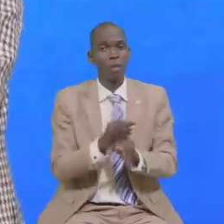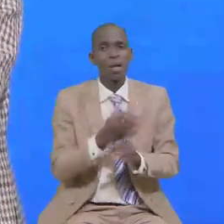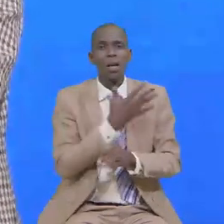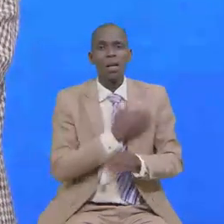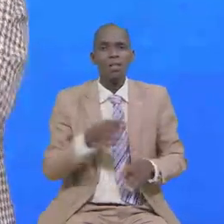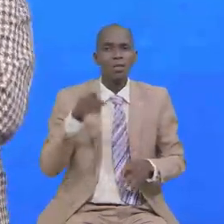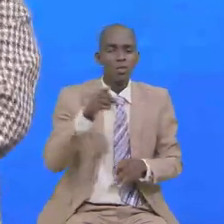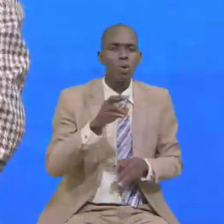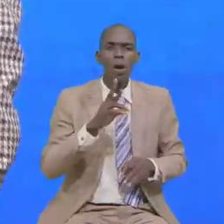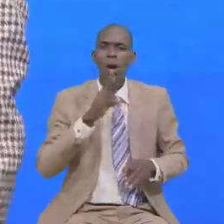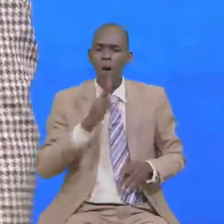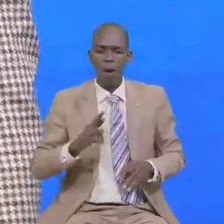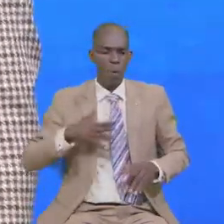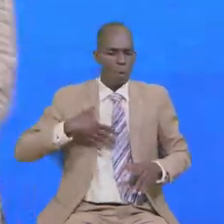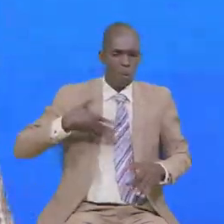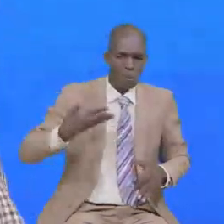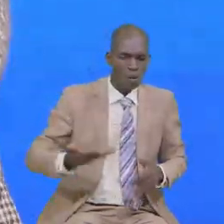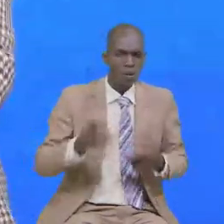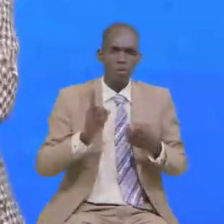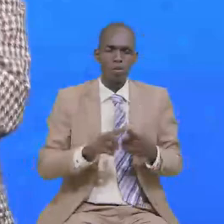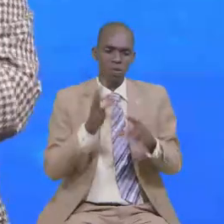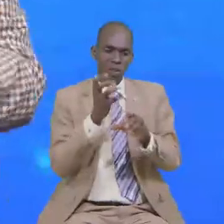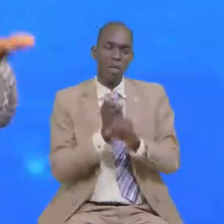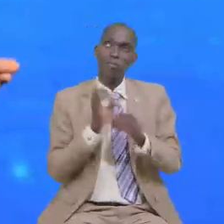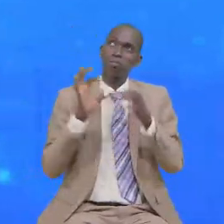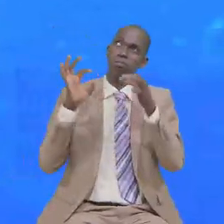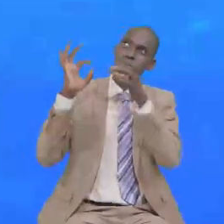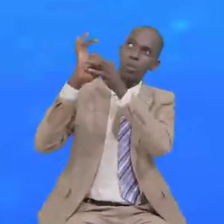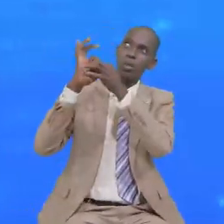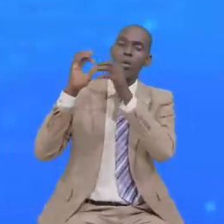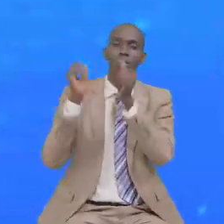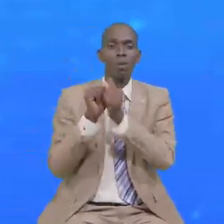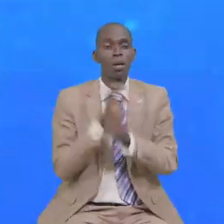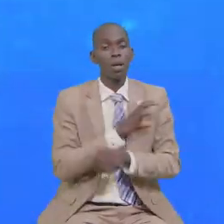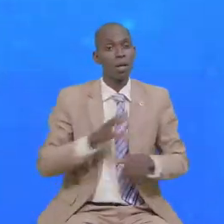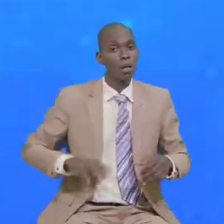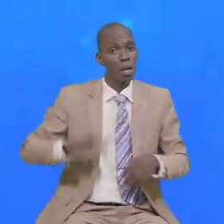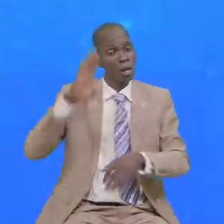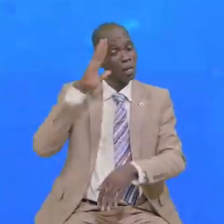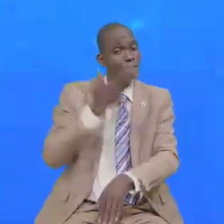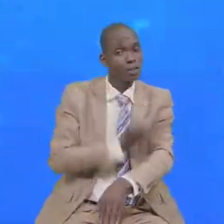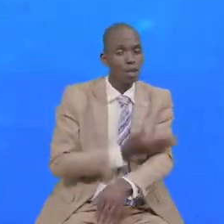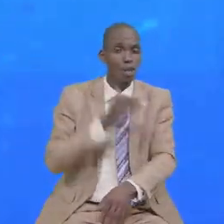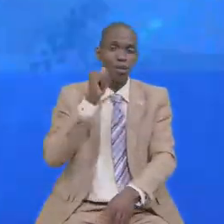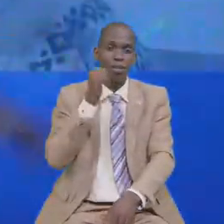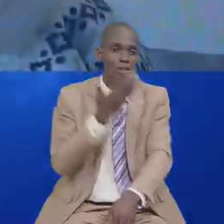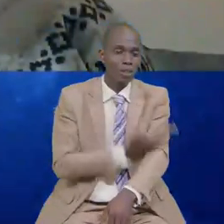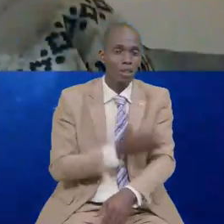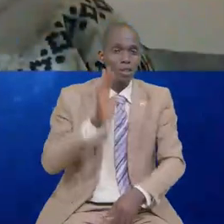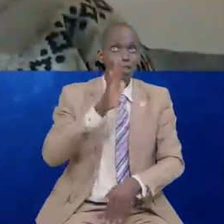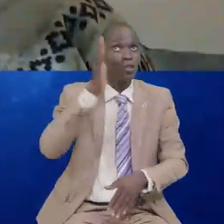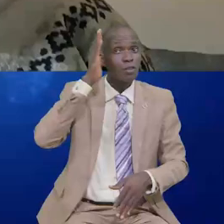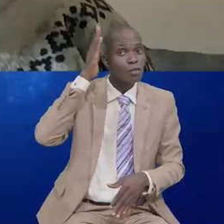on getting connection with Christ, son, daughter, your destiny